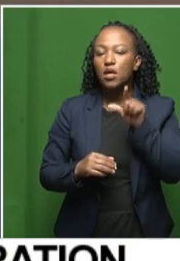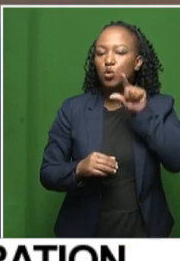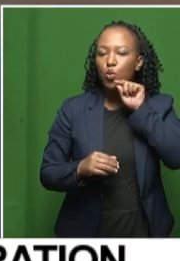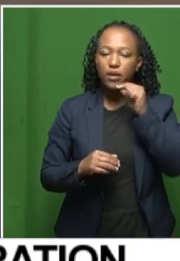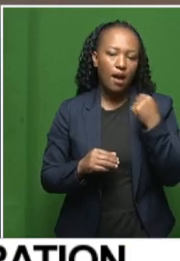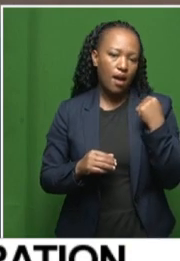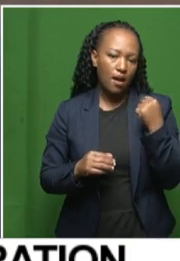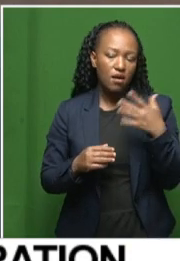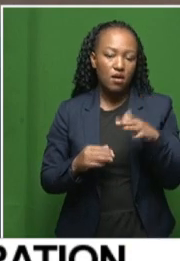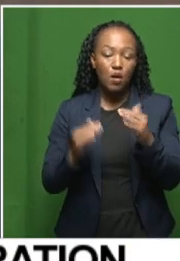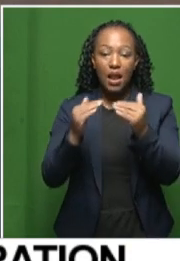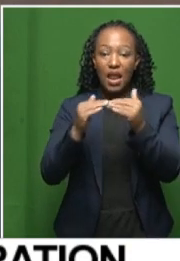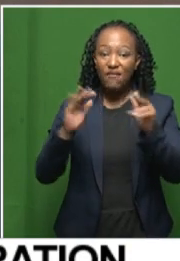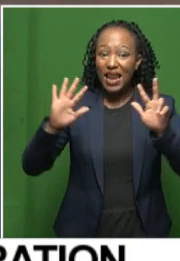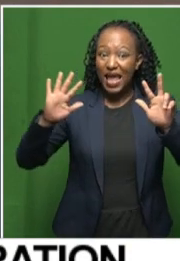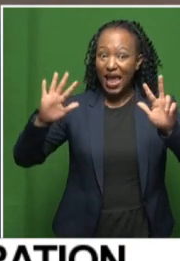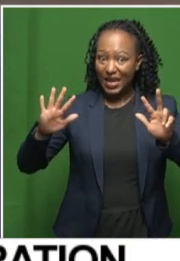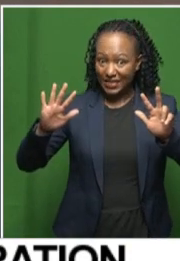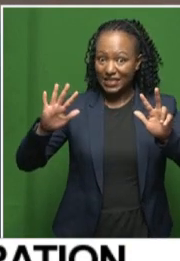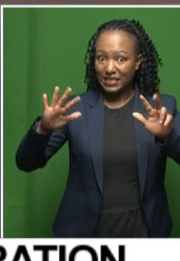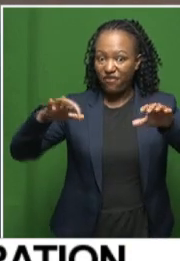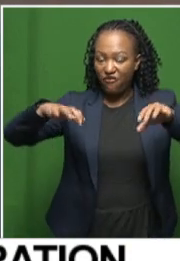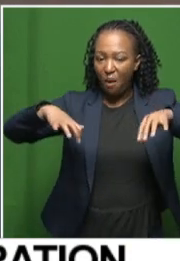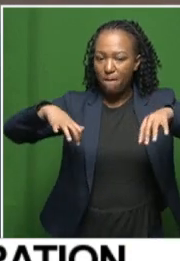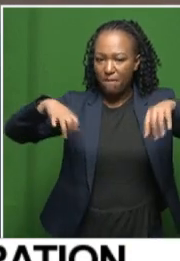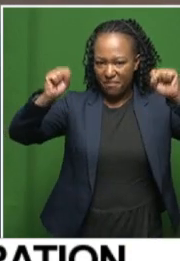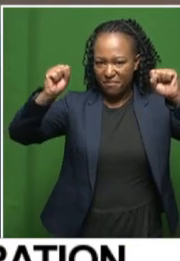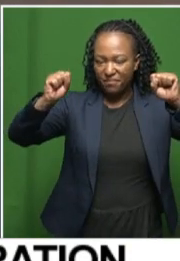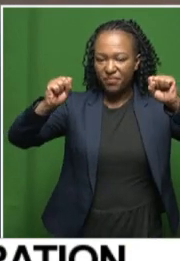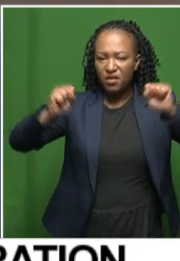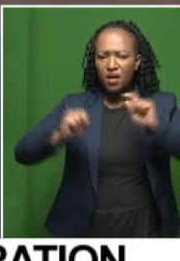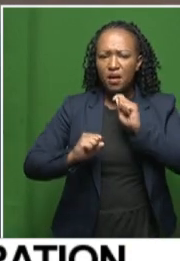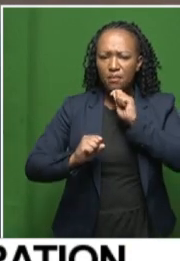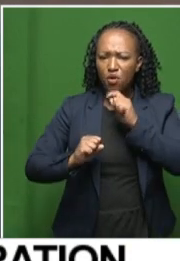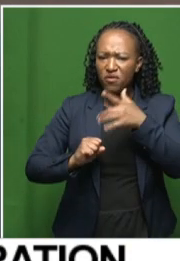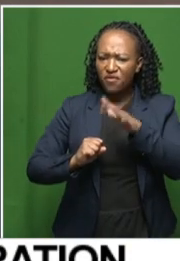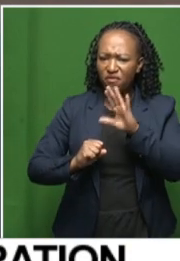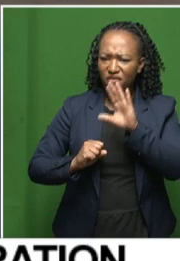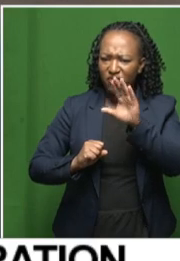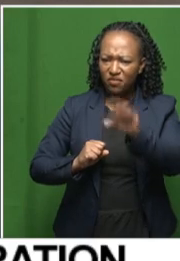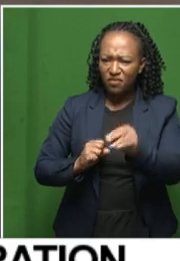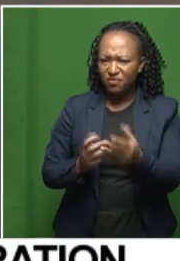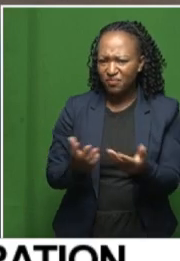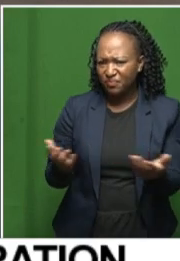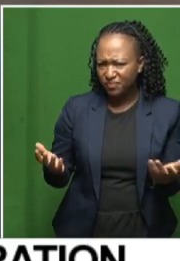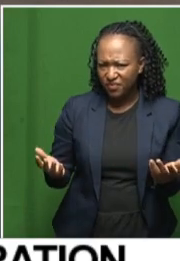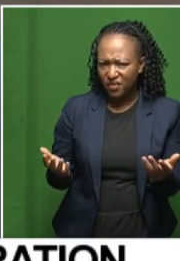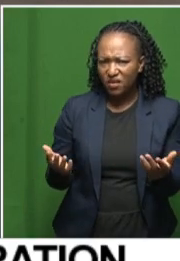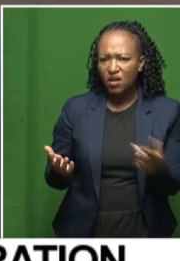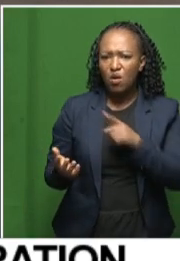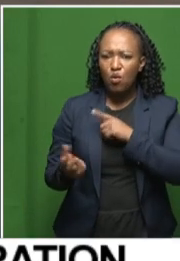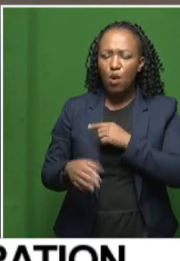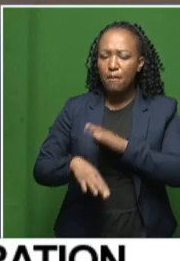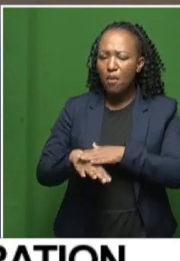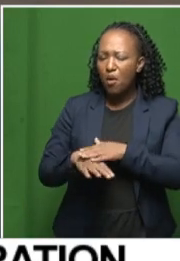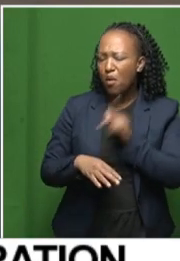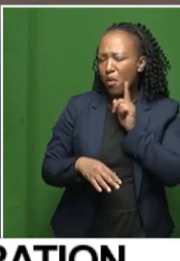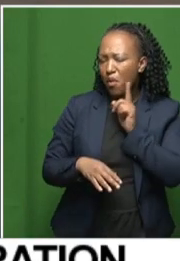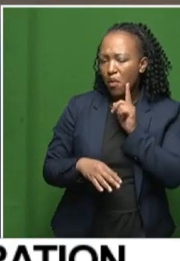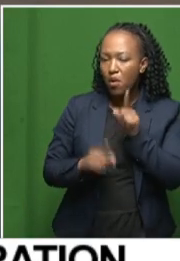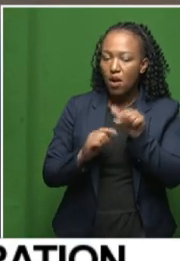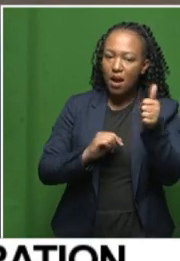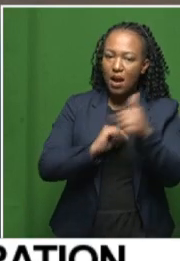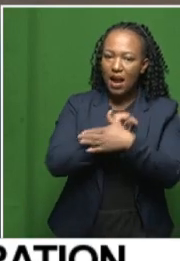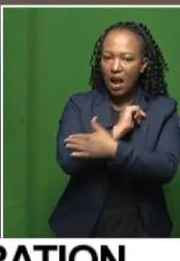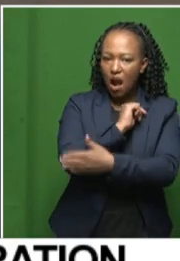this morning, stage 8 trending. And this morning we ask, by just perhaps shifting focus and looking at another